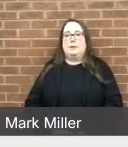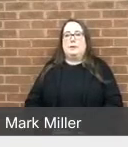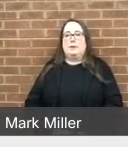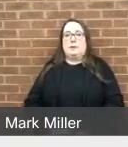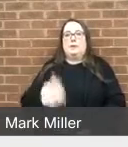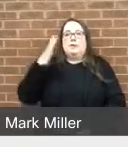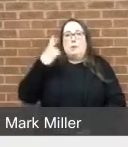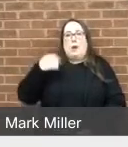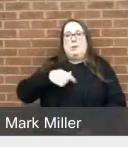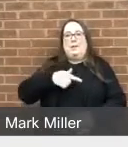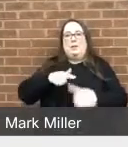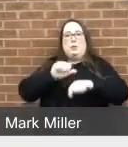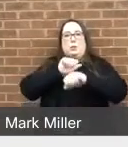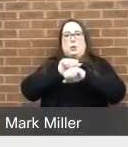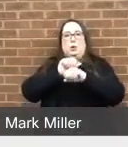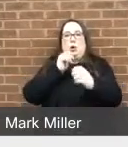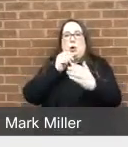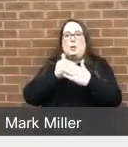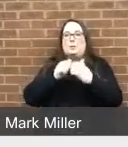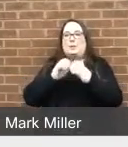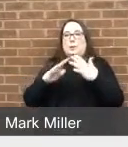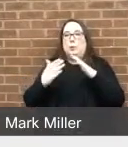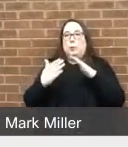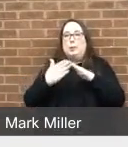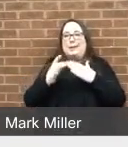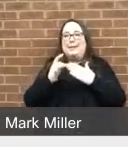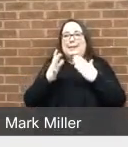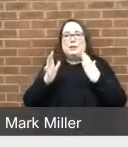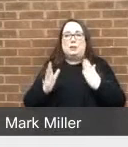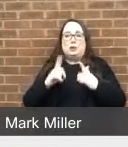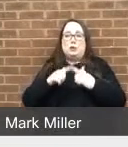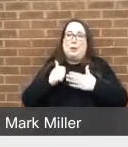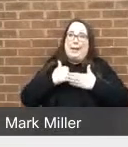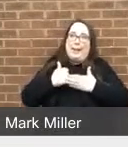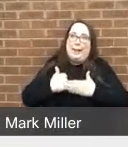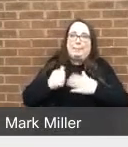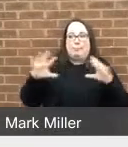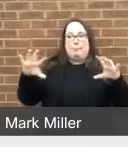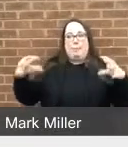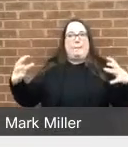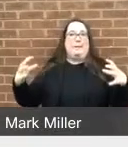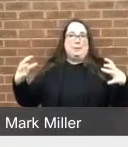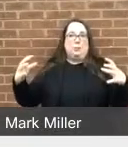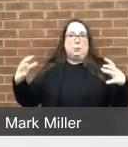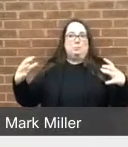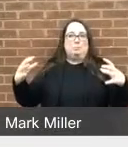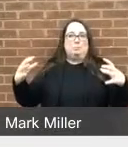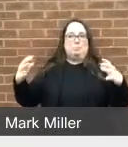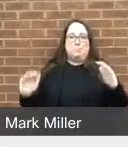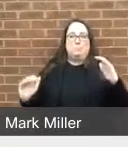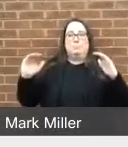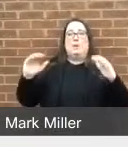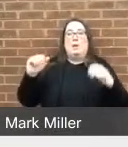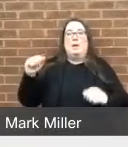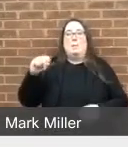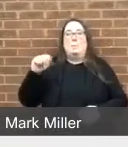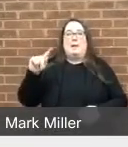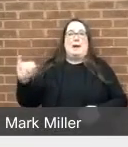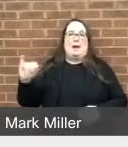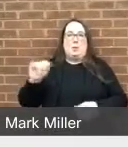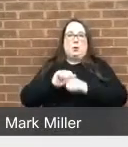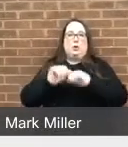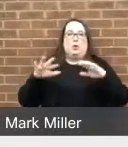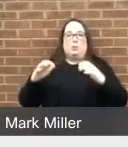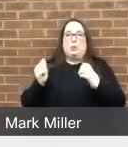work closely with community leaders to help the population as a whole. AAPI work group is to serve